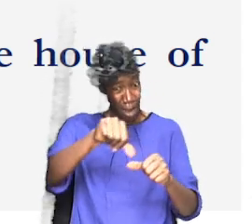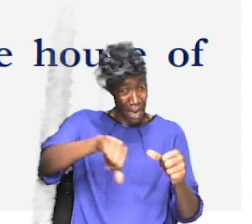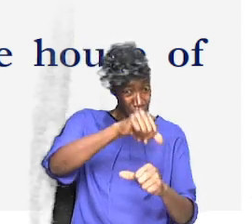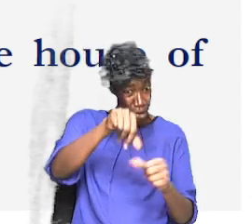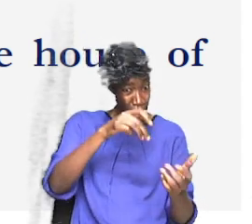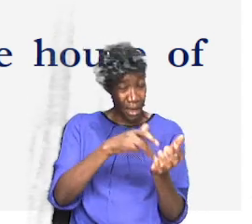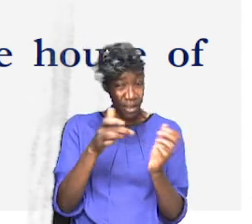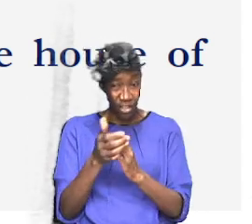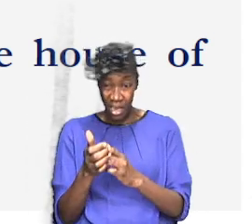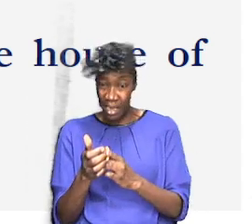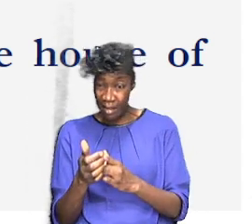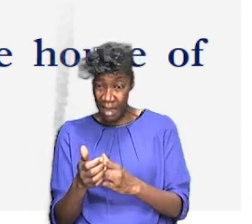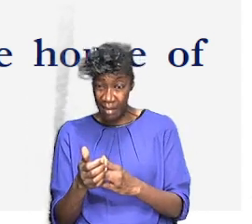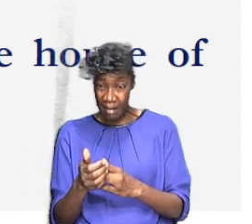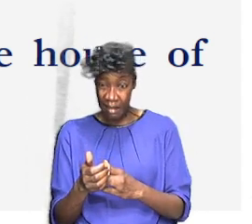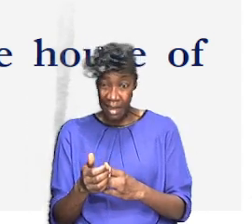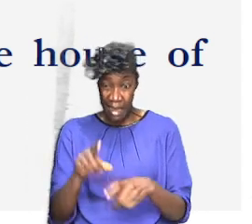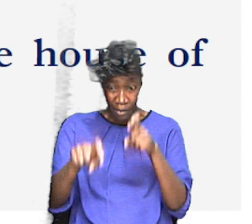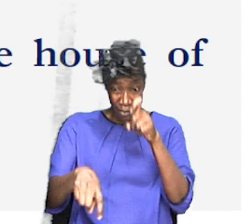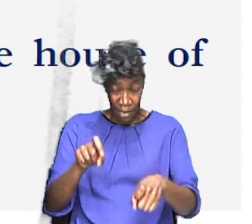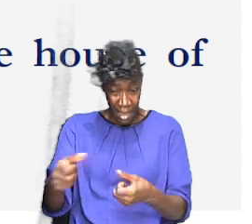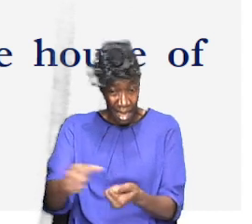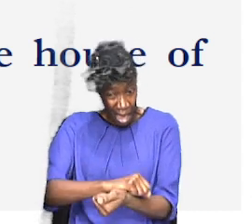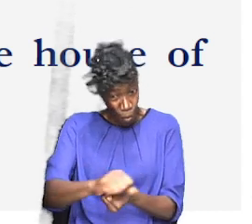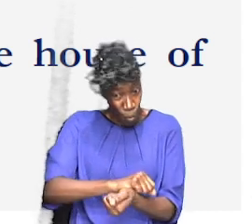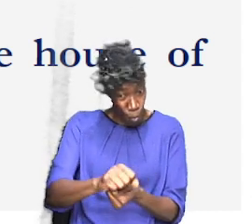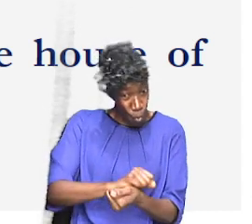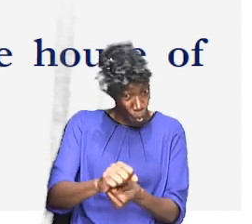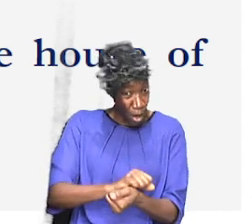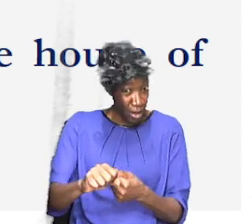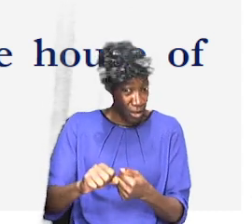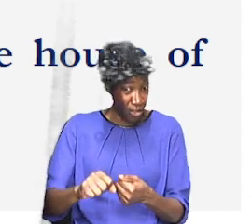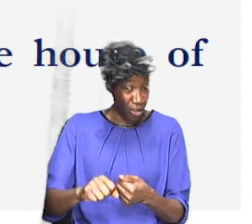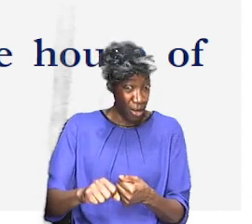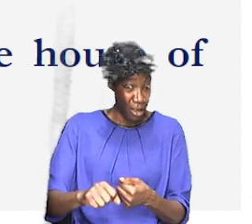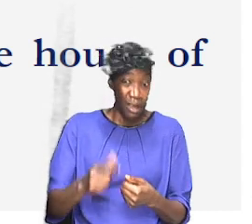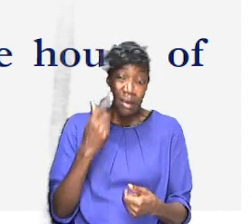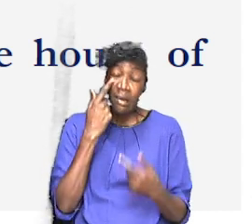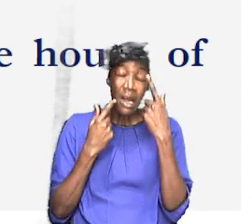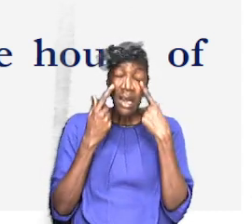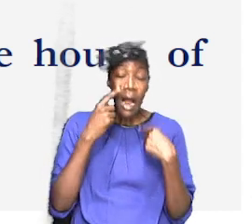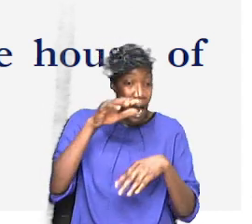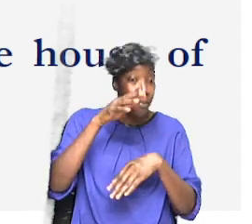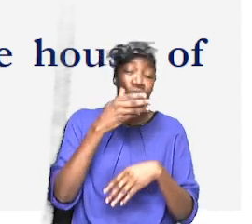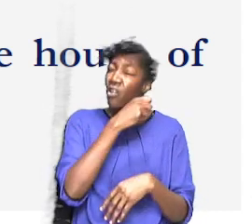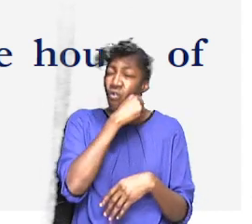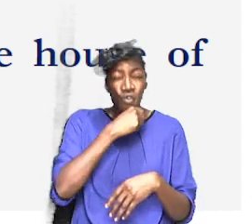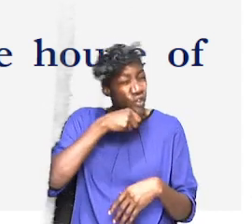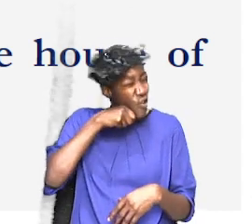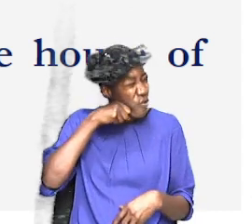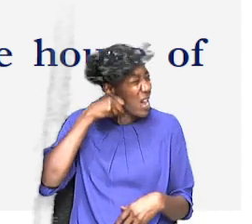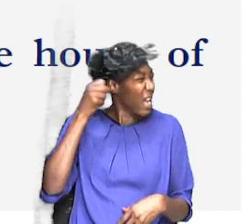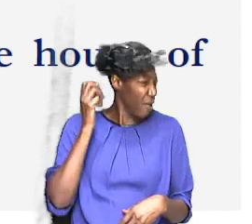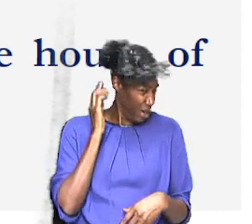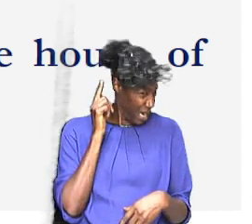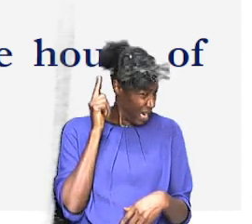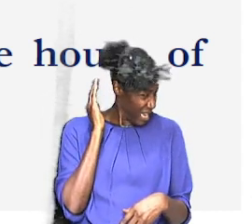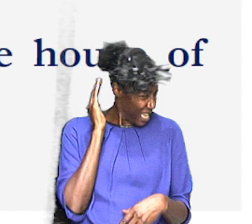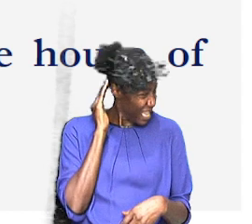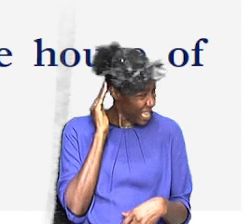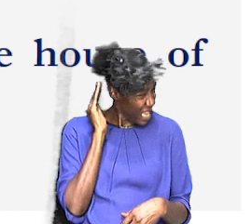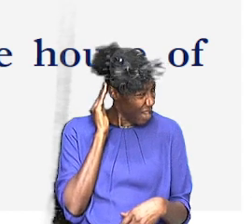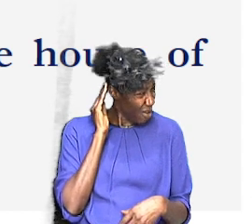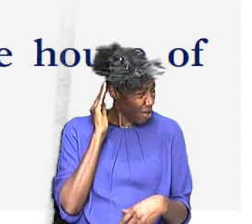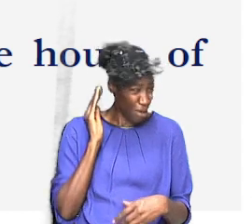starts to wash his feet with her tears and dry it with her hair. And I'm saying, the big question is,